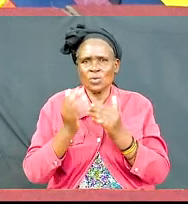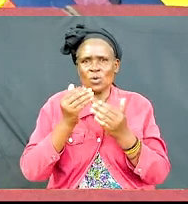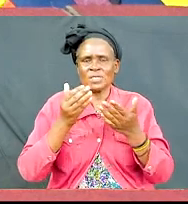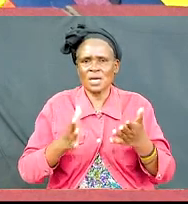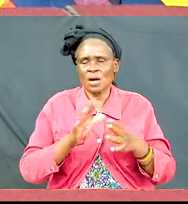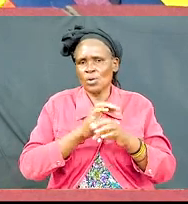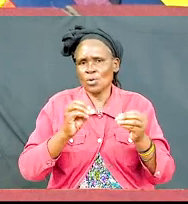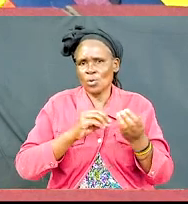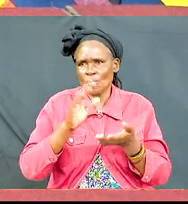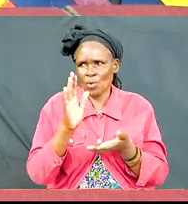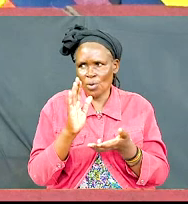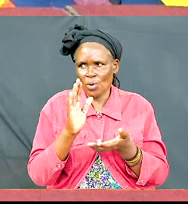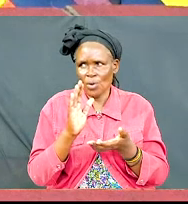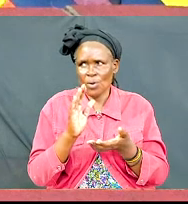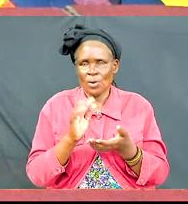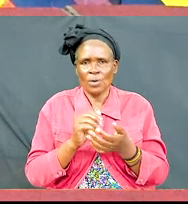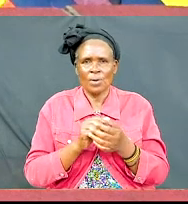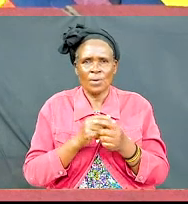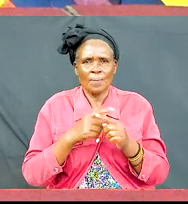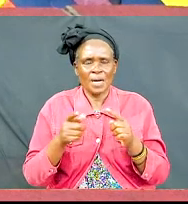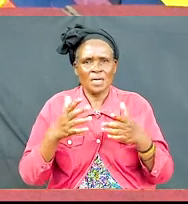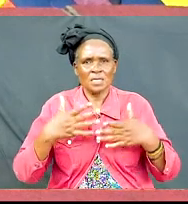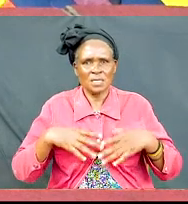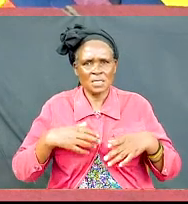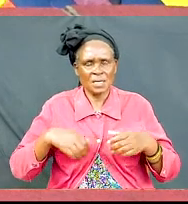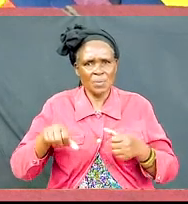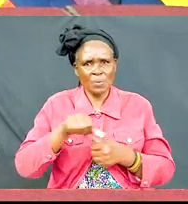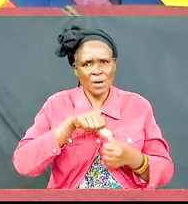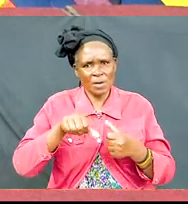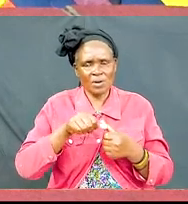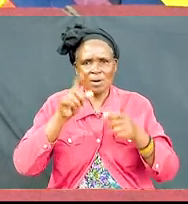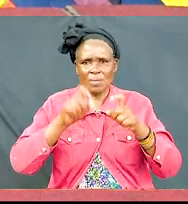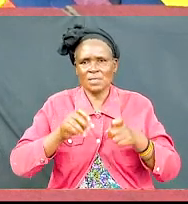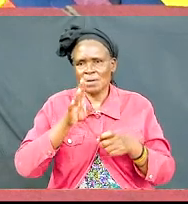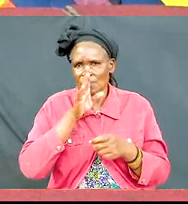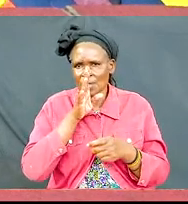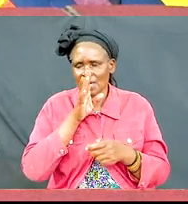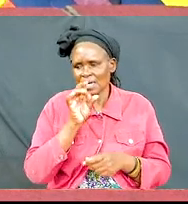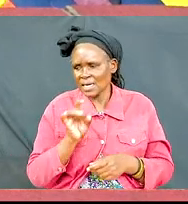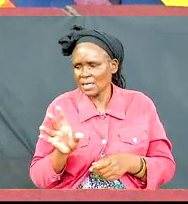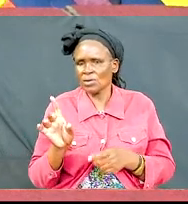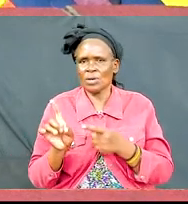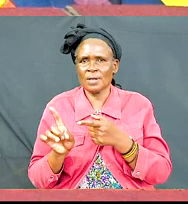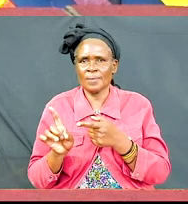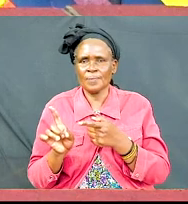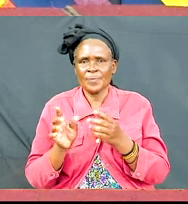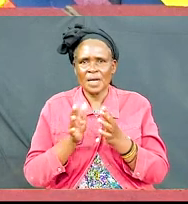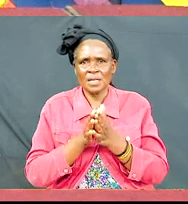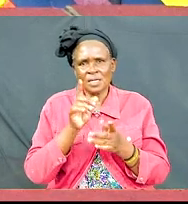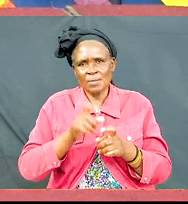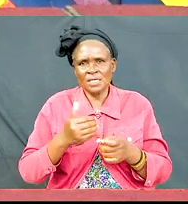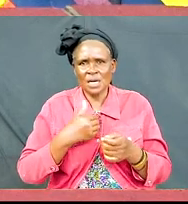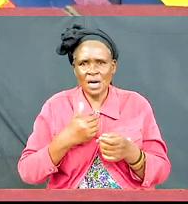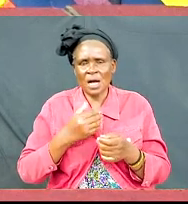more. The people around the disciples must have been ridiculing them. They must have been